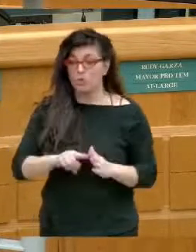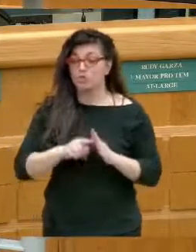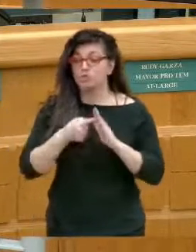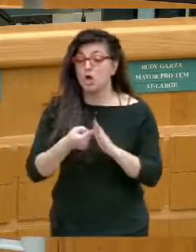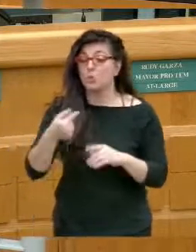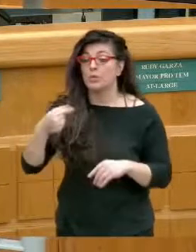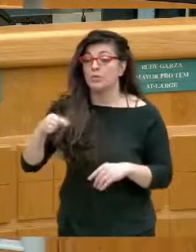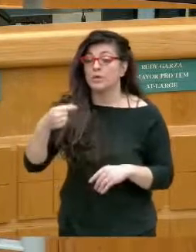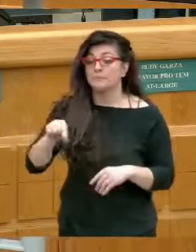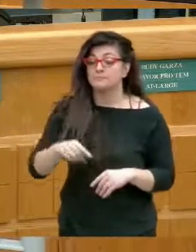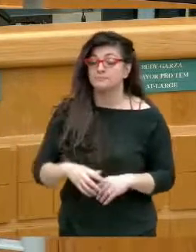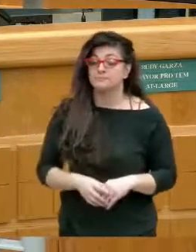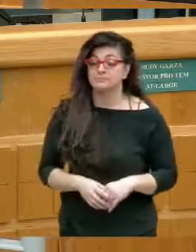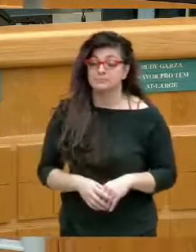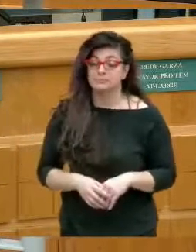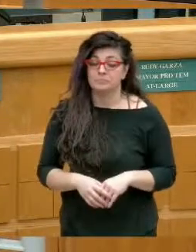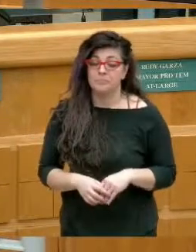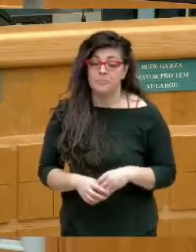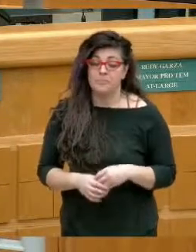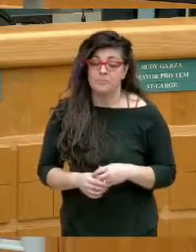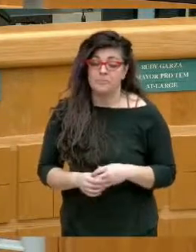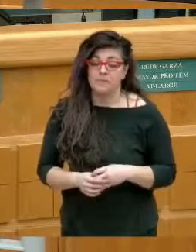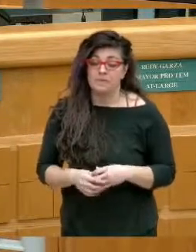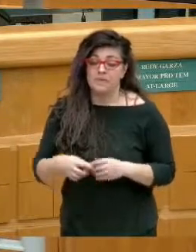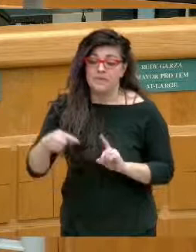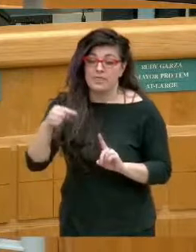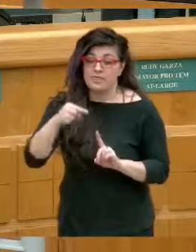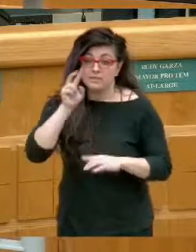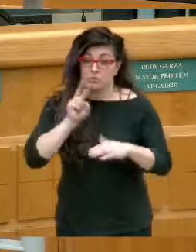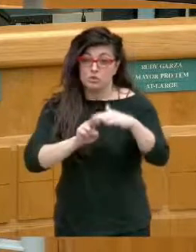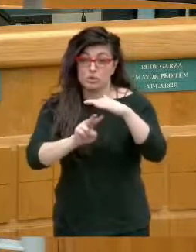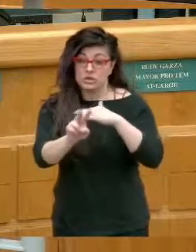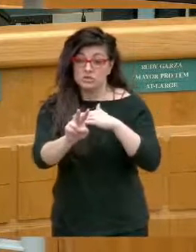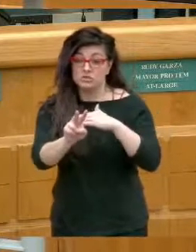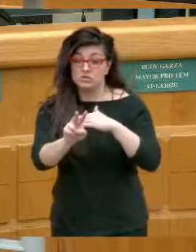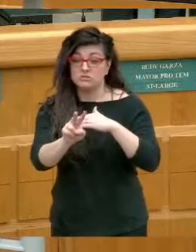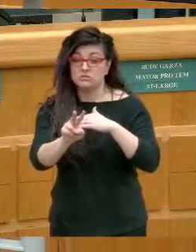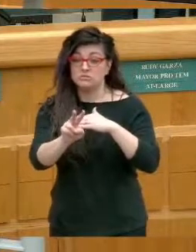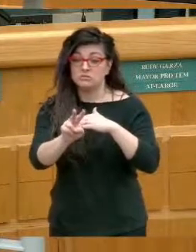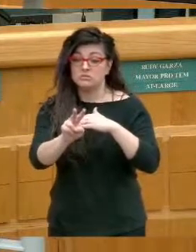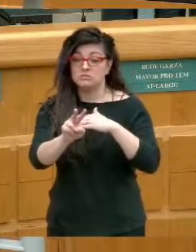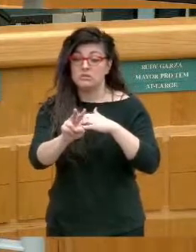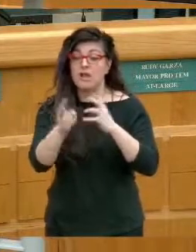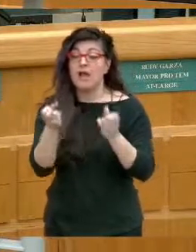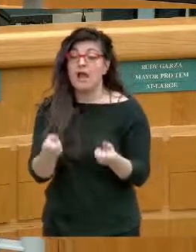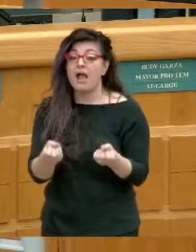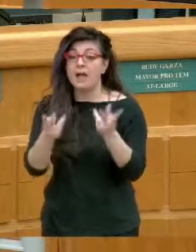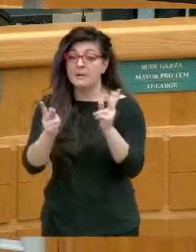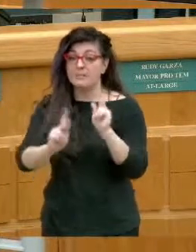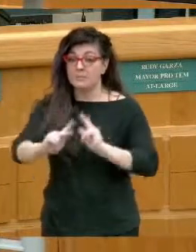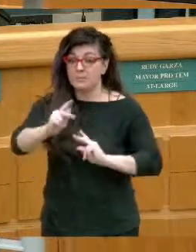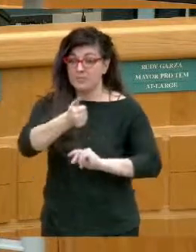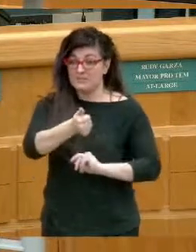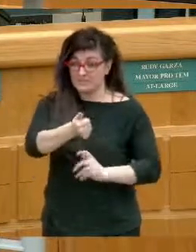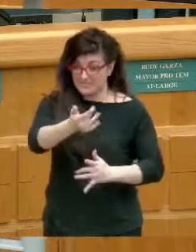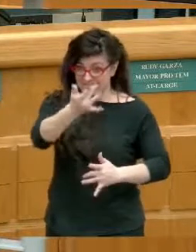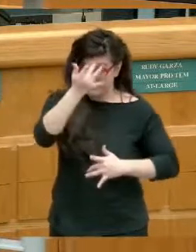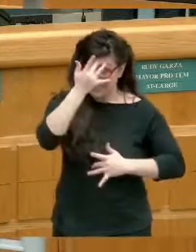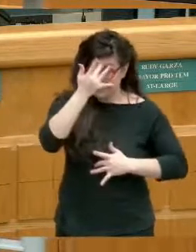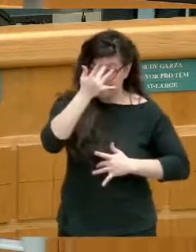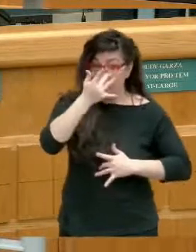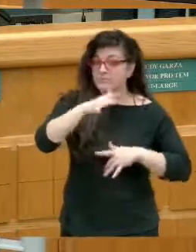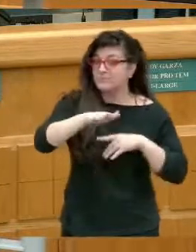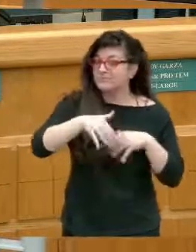green. And so this is what the projection looks like for the number of infectious people that have yet to